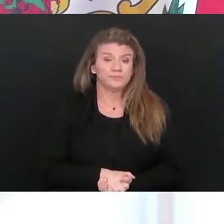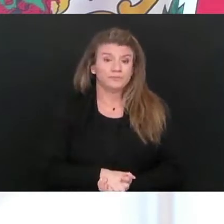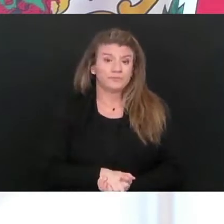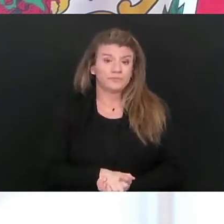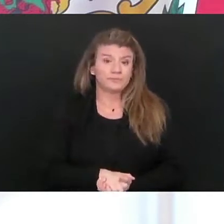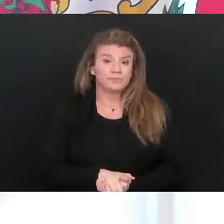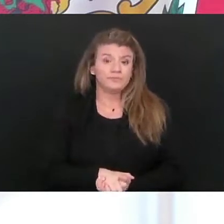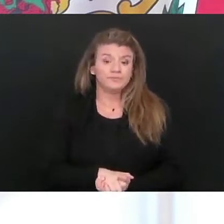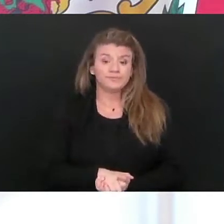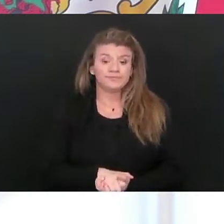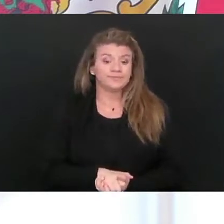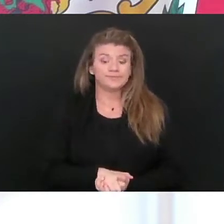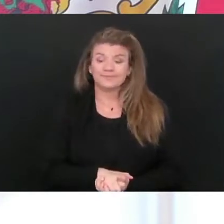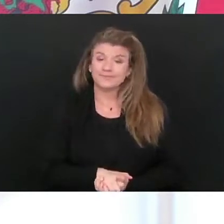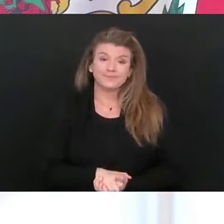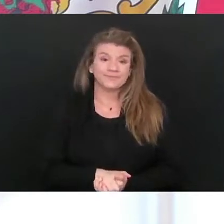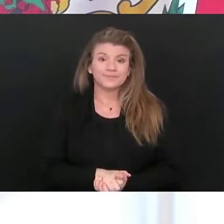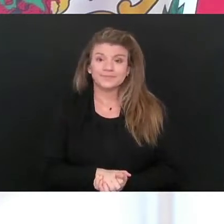Oh, me.